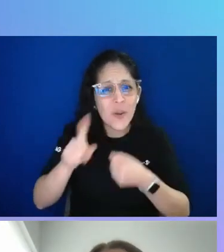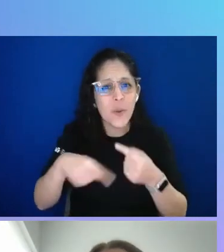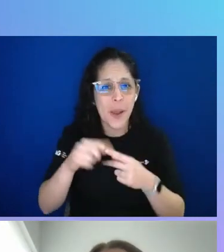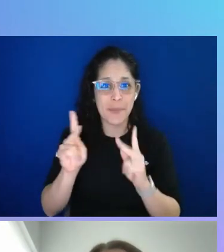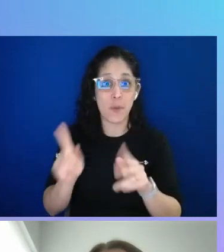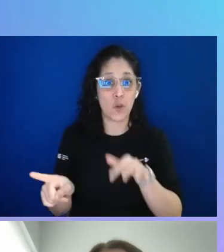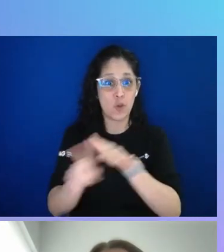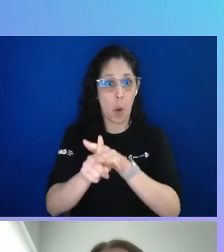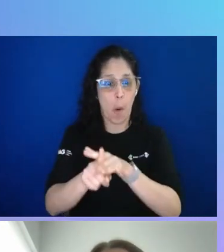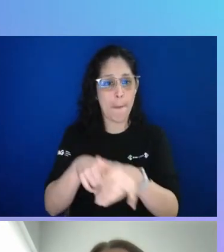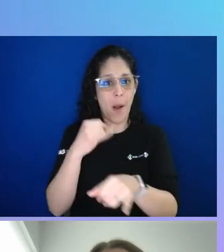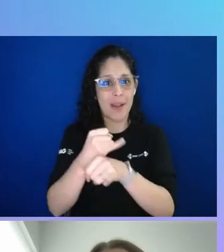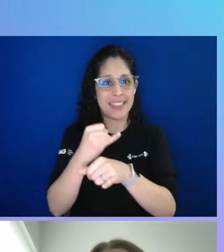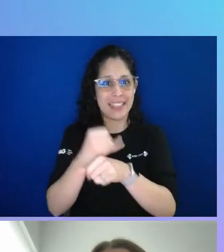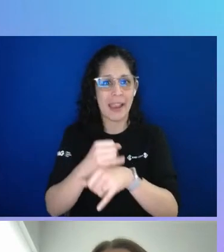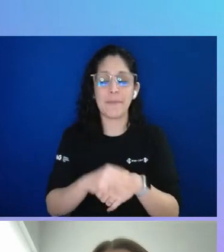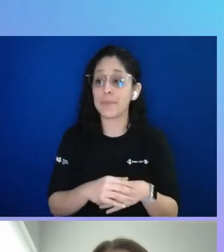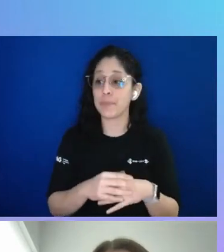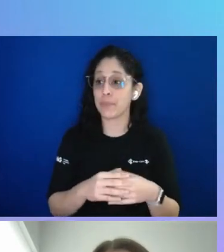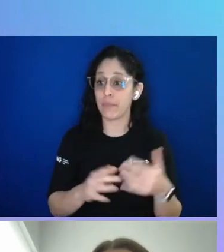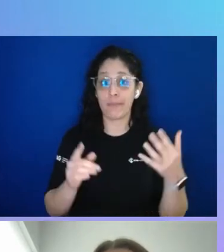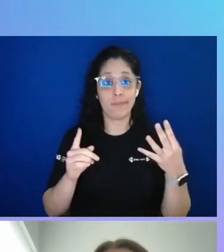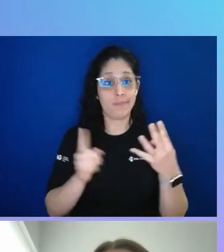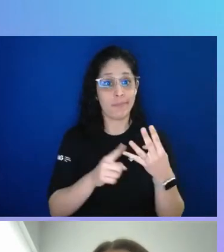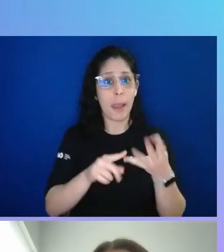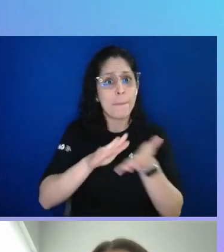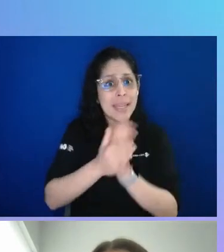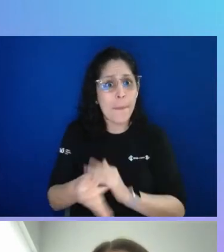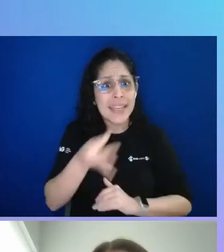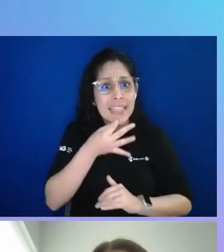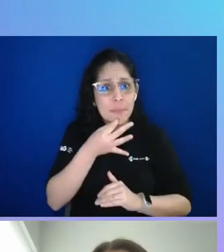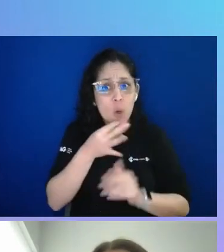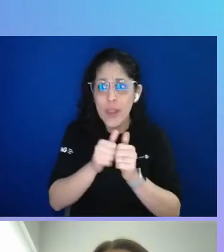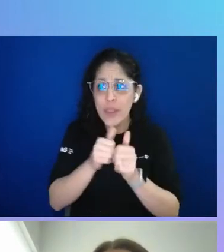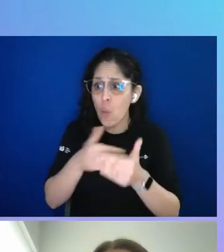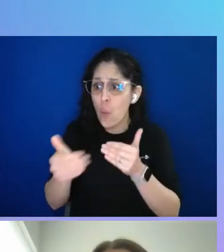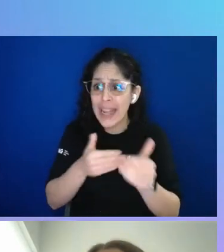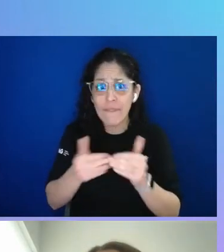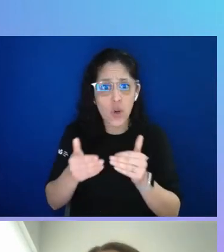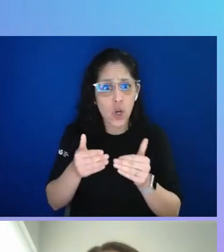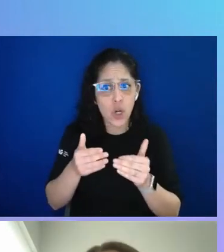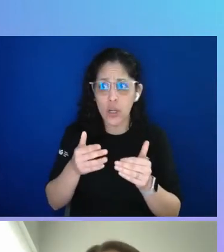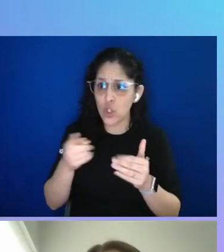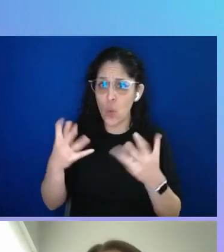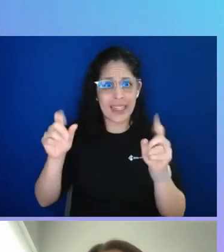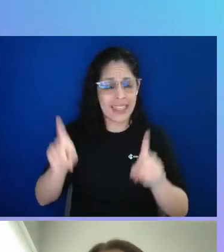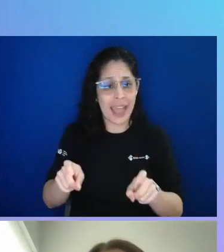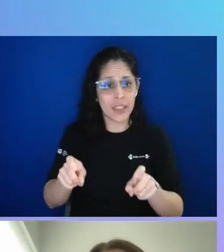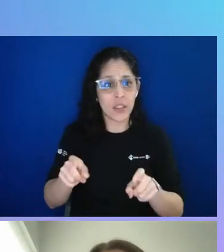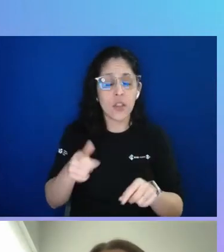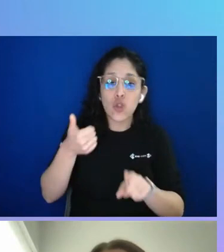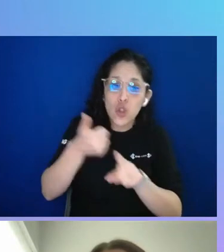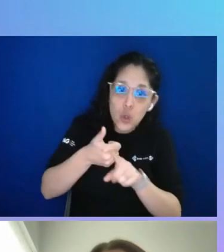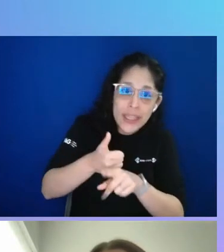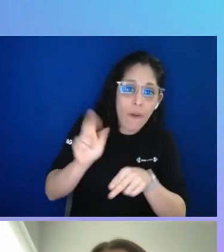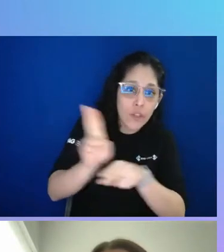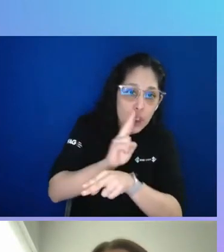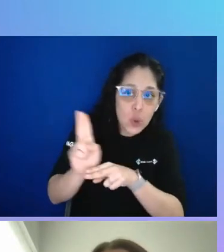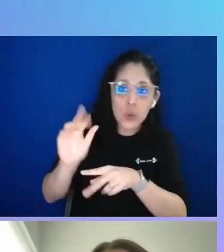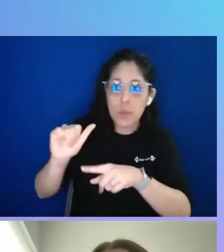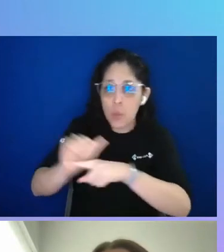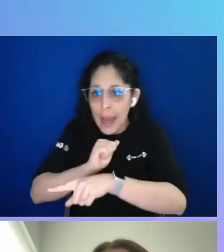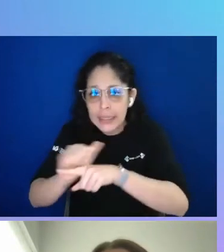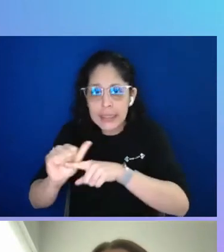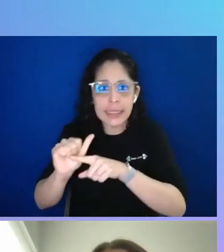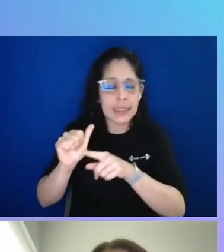And then become an expert in whatever it is that you're testing. So practice with that assistive technology to become an informed ally and gain that